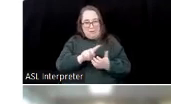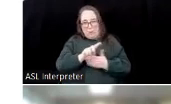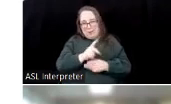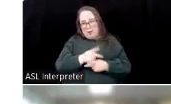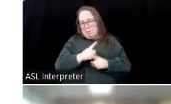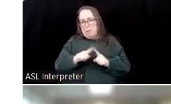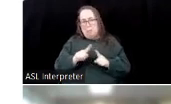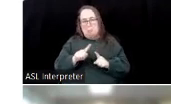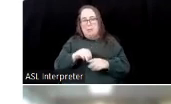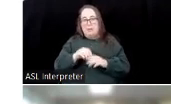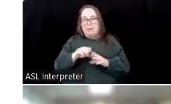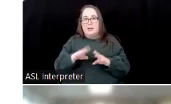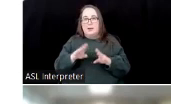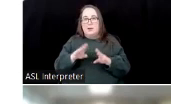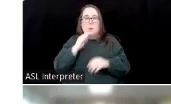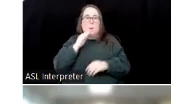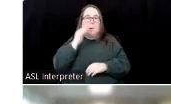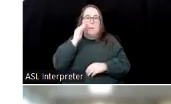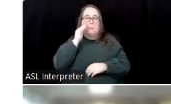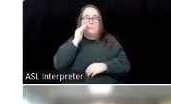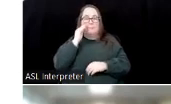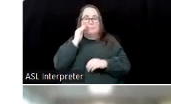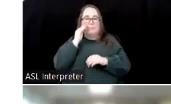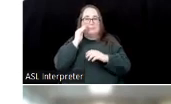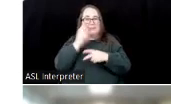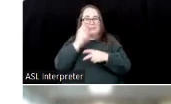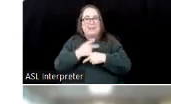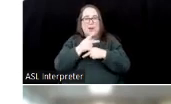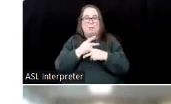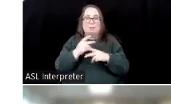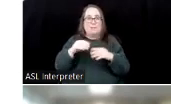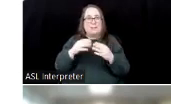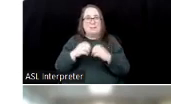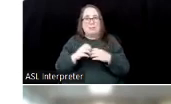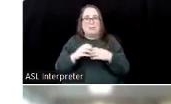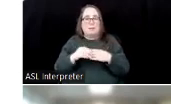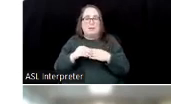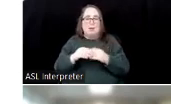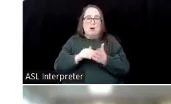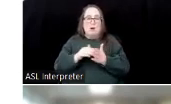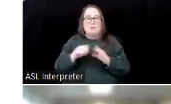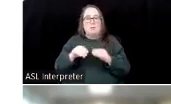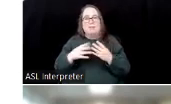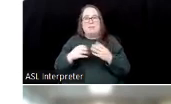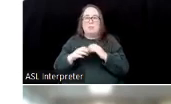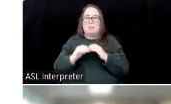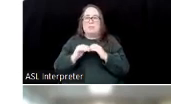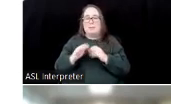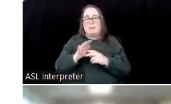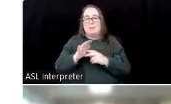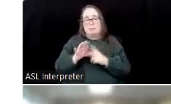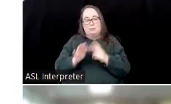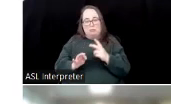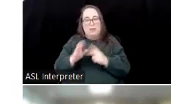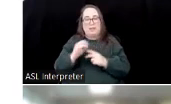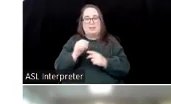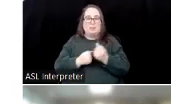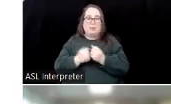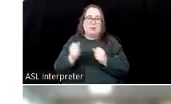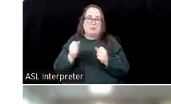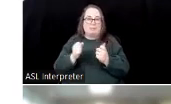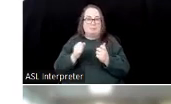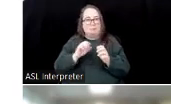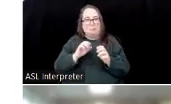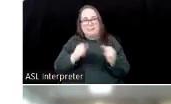in-home care offers flexibilities not found in other settings and often provide a more stable option while supporting individual